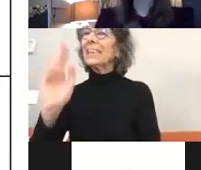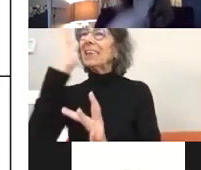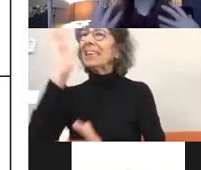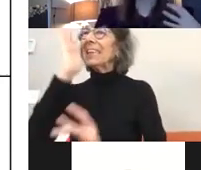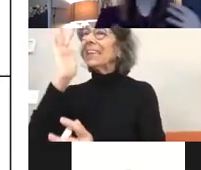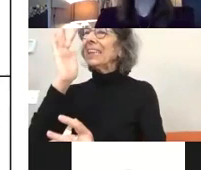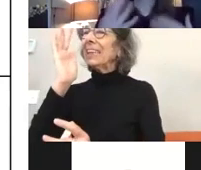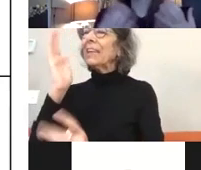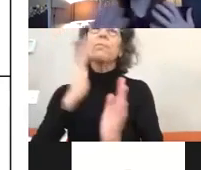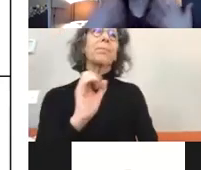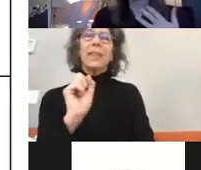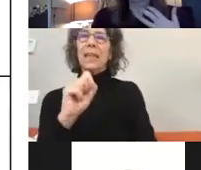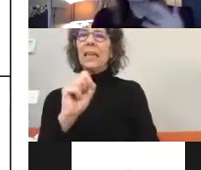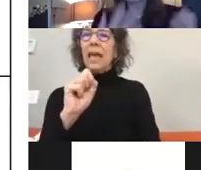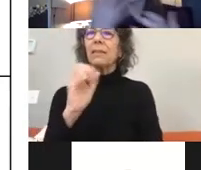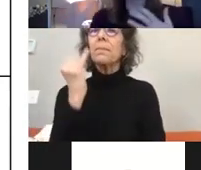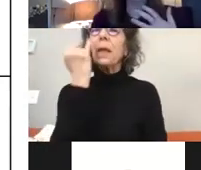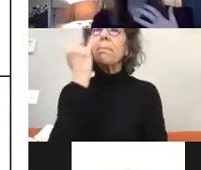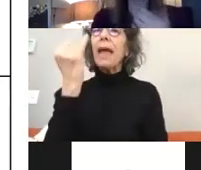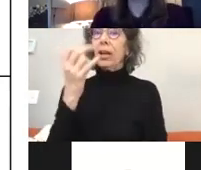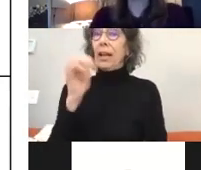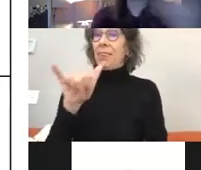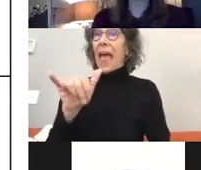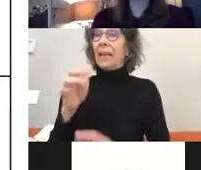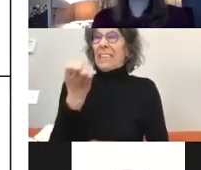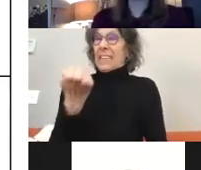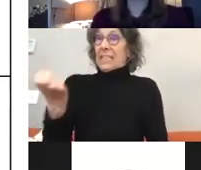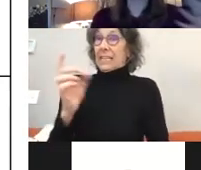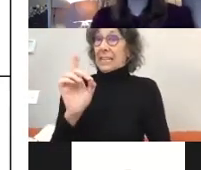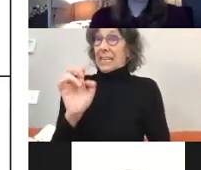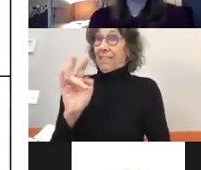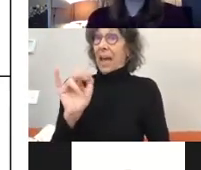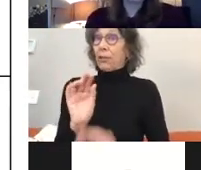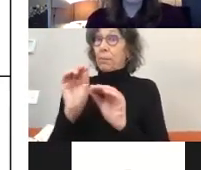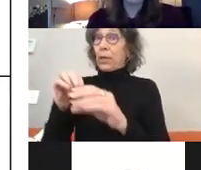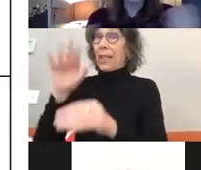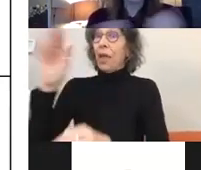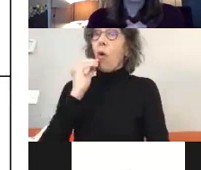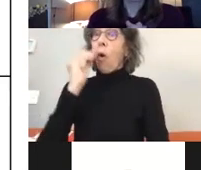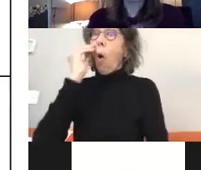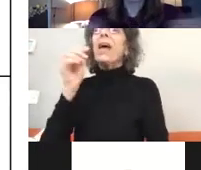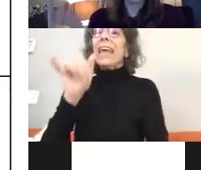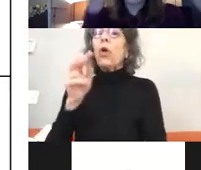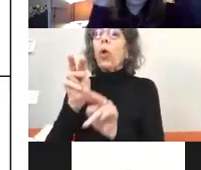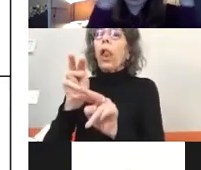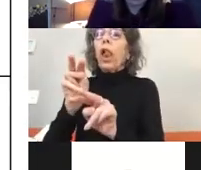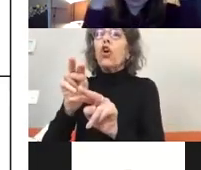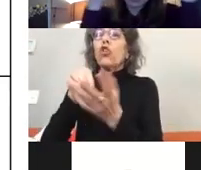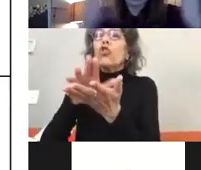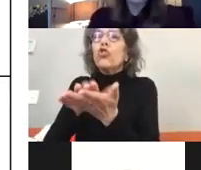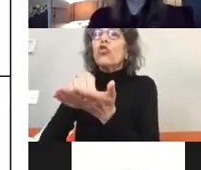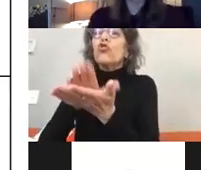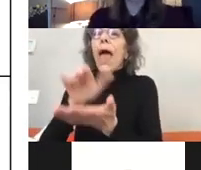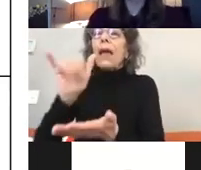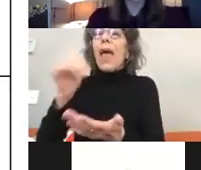if you have a device that you can put in person's home, and it will track that every single night, and without having to ask them to put